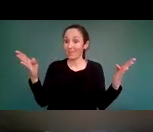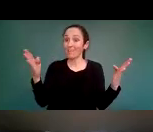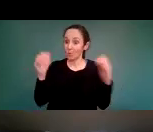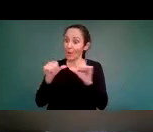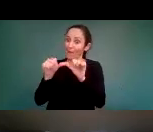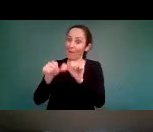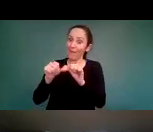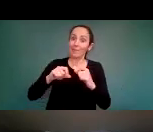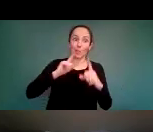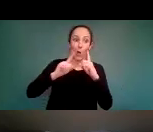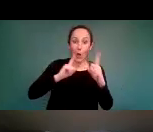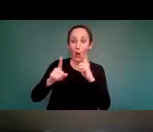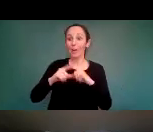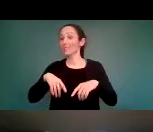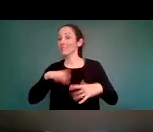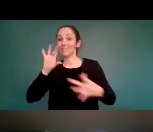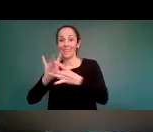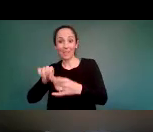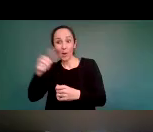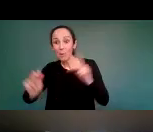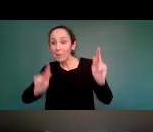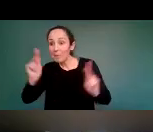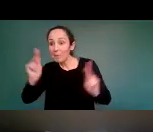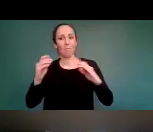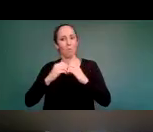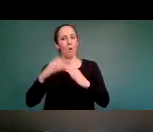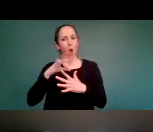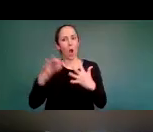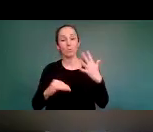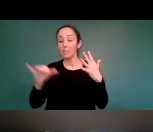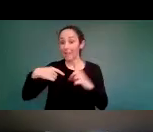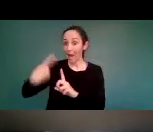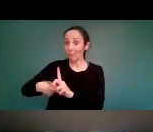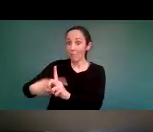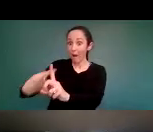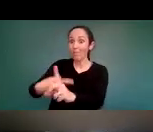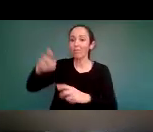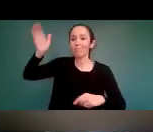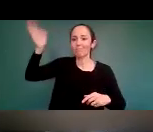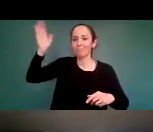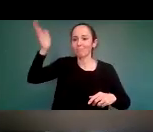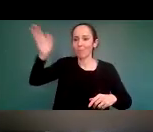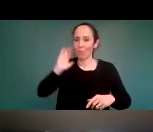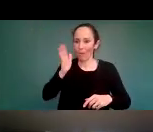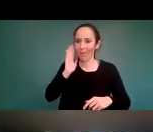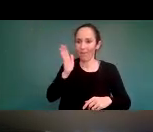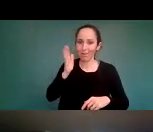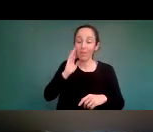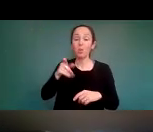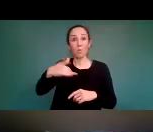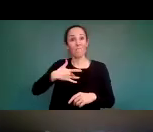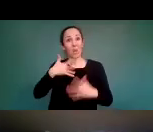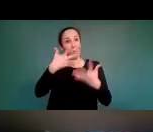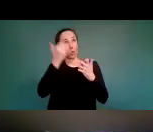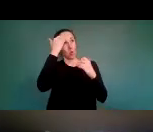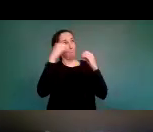others, that'll be available to folks too. And we'll continue to have monthly webinars. If there's topics of interest, you please also don't hesitate to follow up